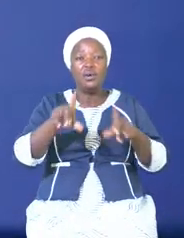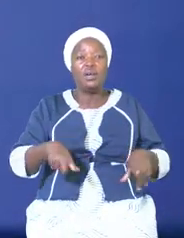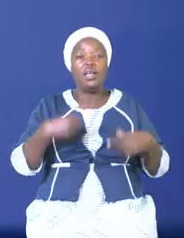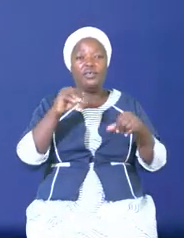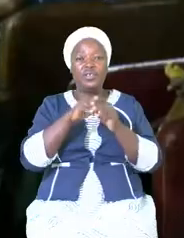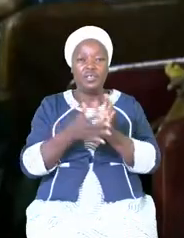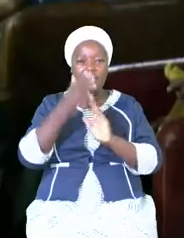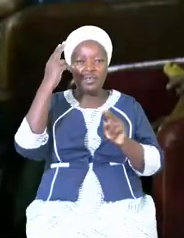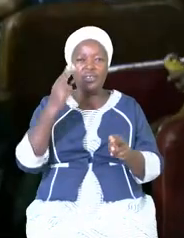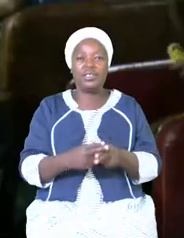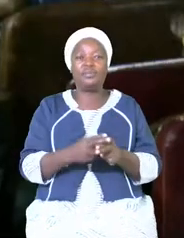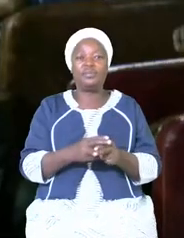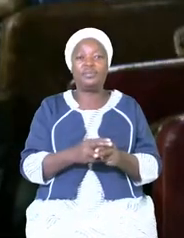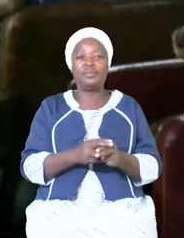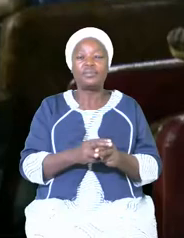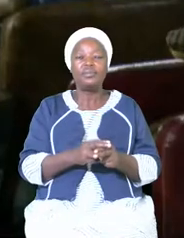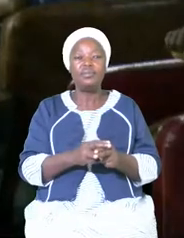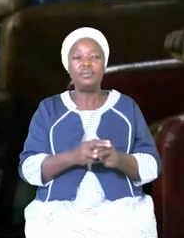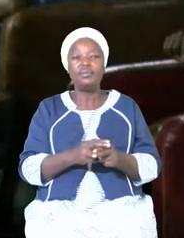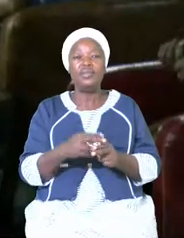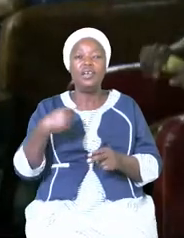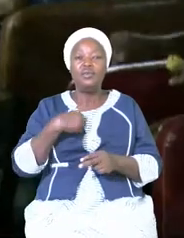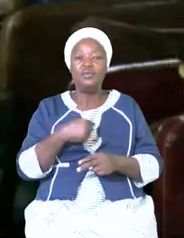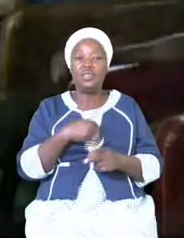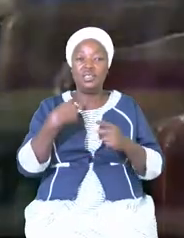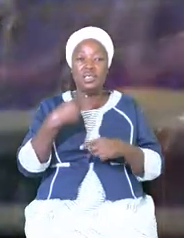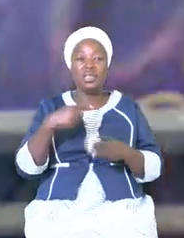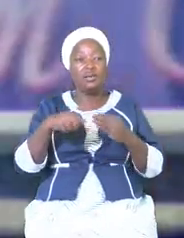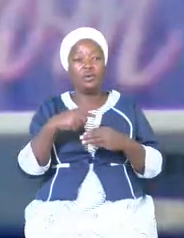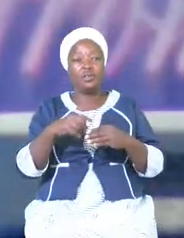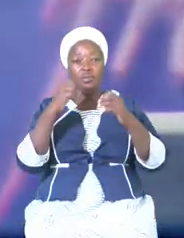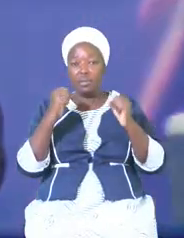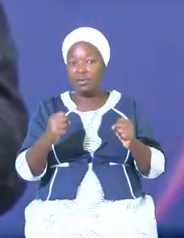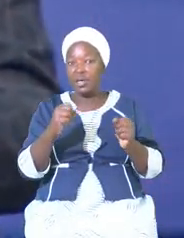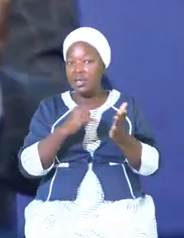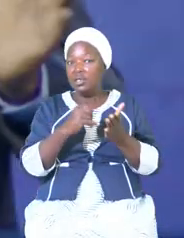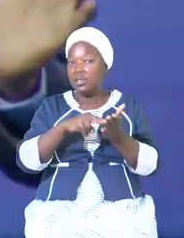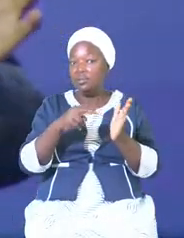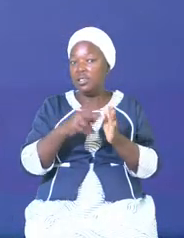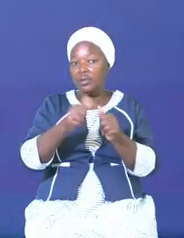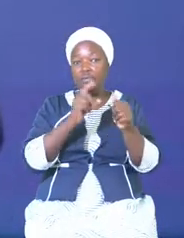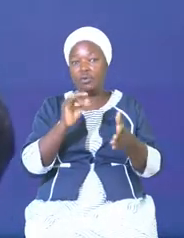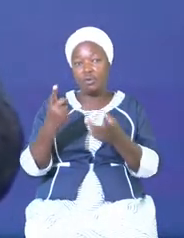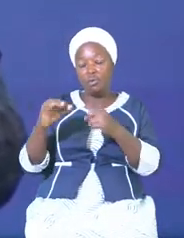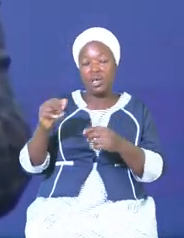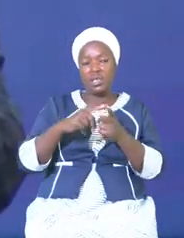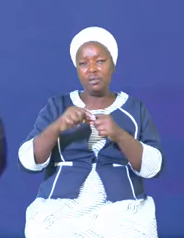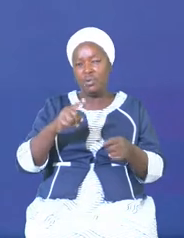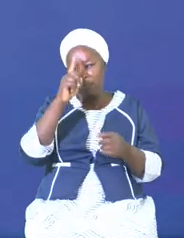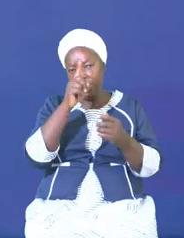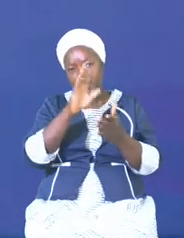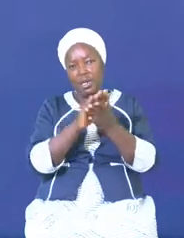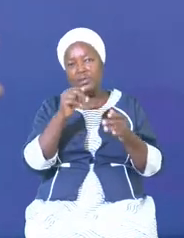Jesus' name. When it says about our, it means everyone coming. And we believe on the Lord